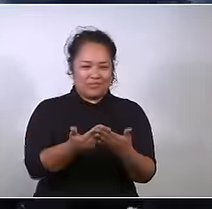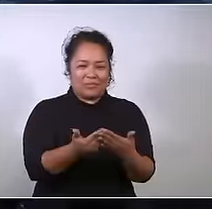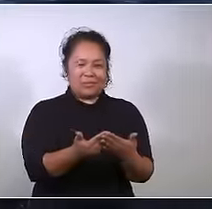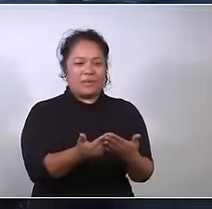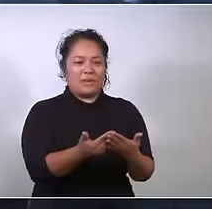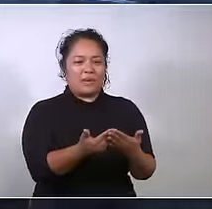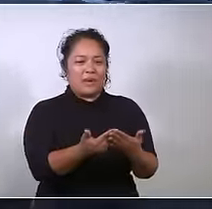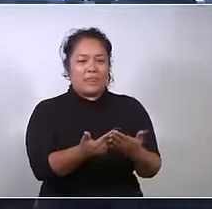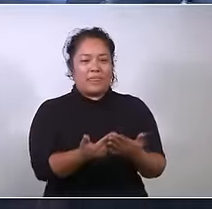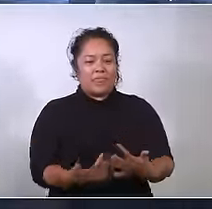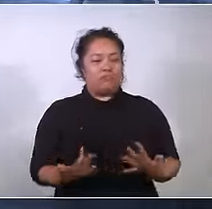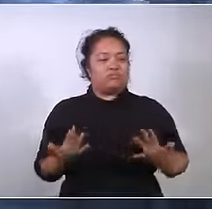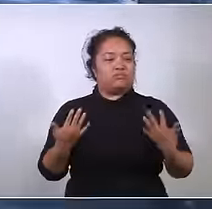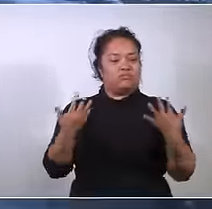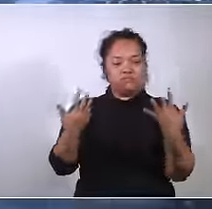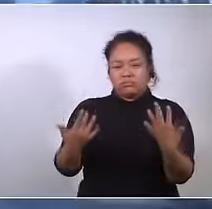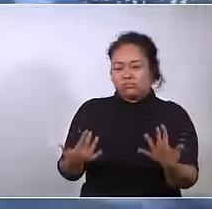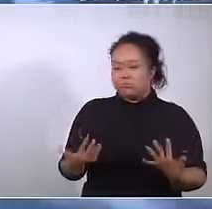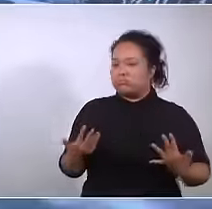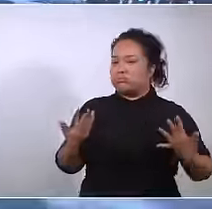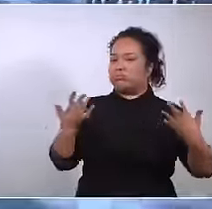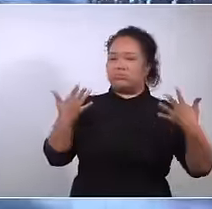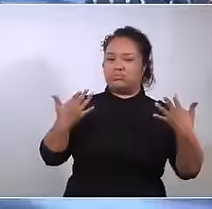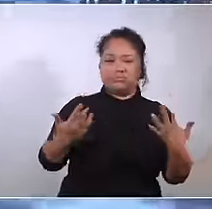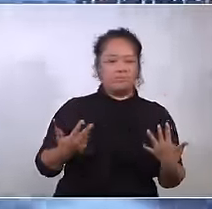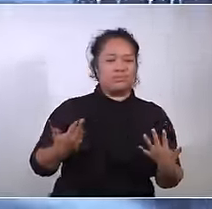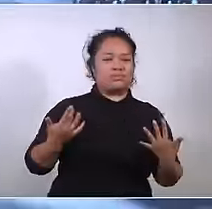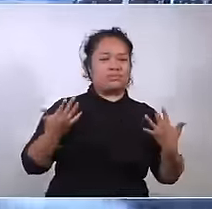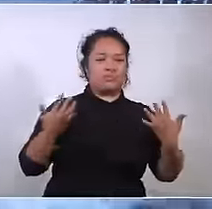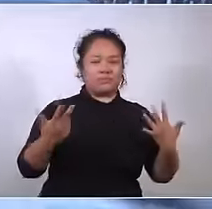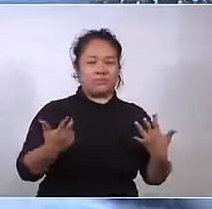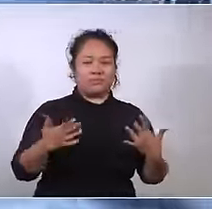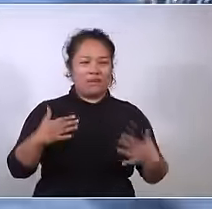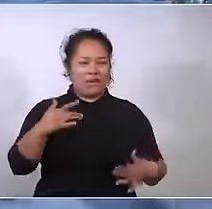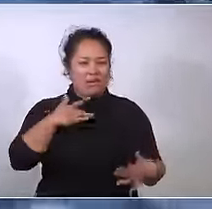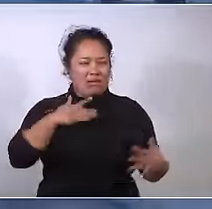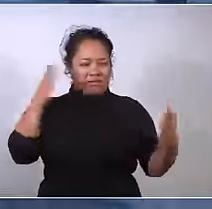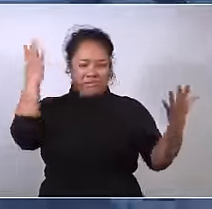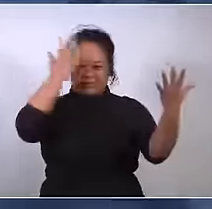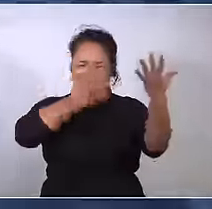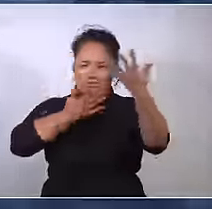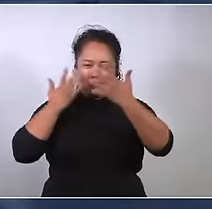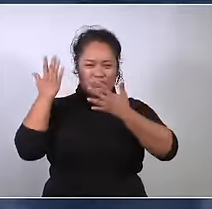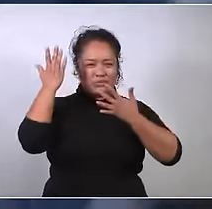In the waiting, when my heart is confused.